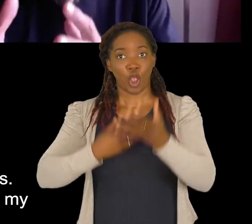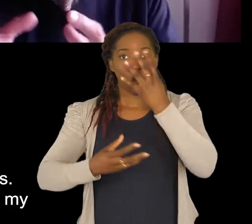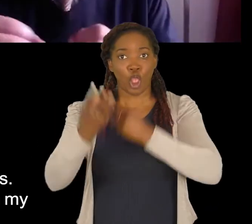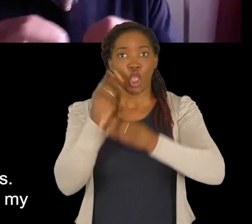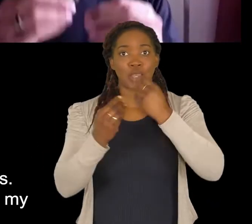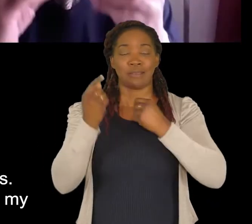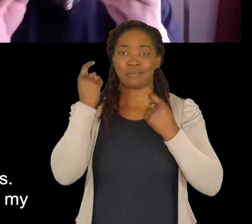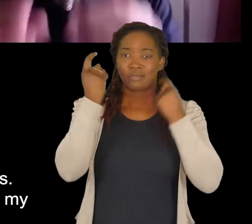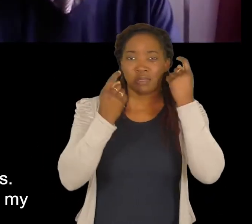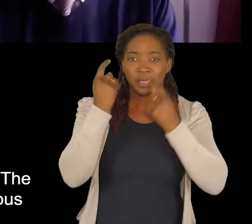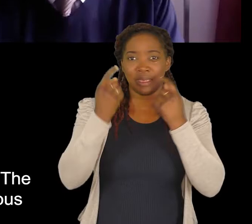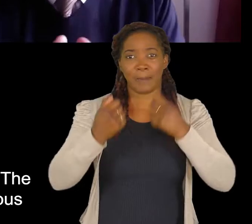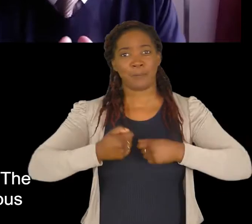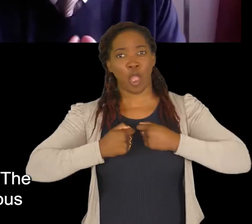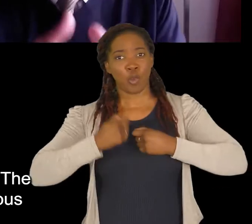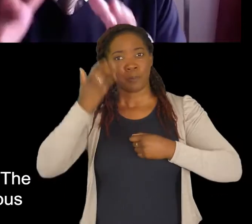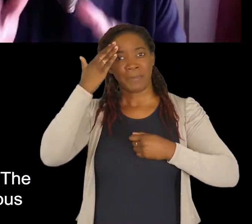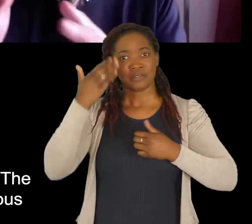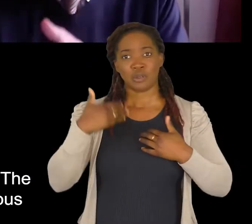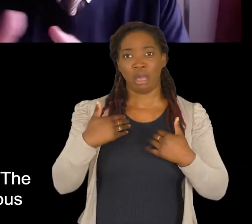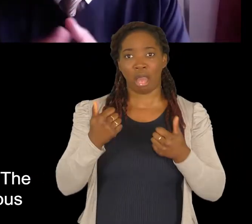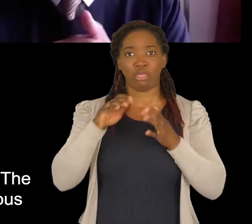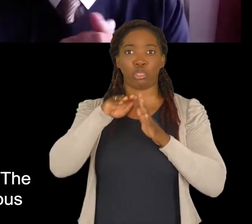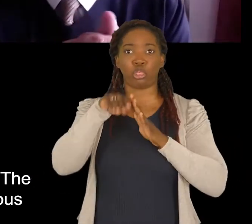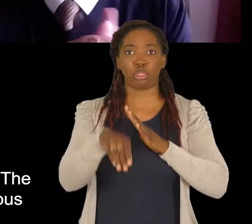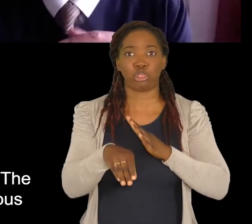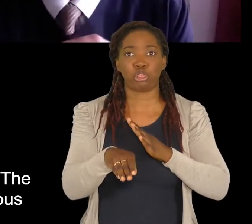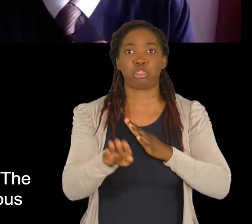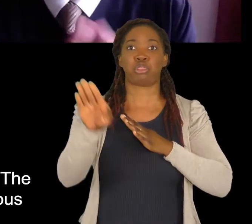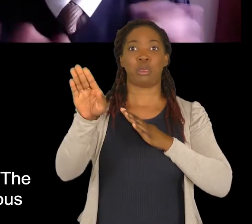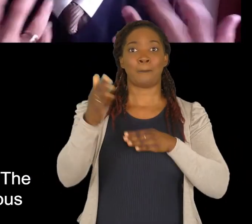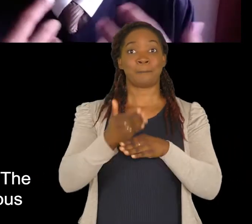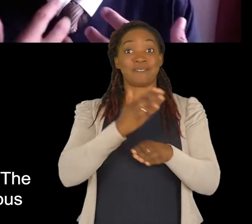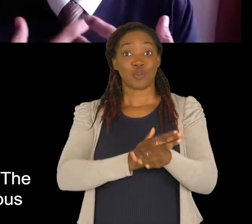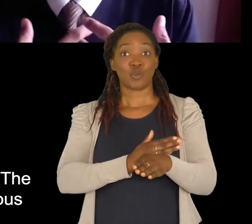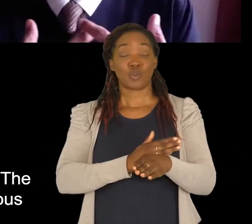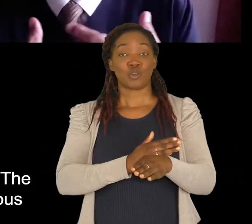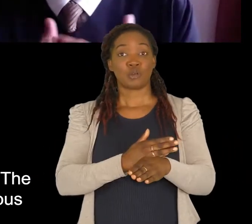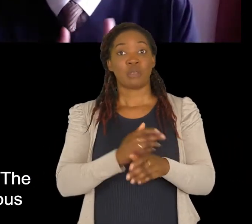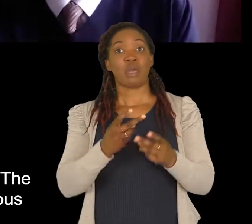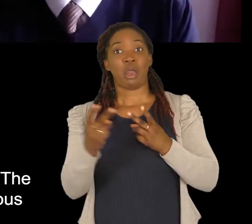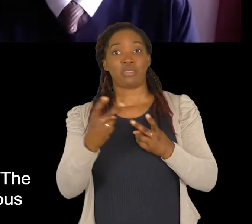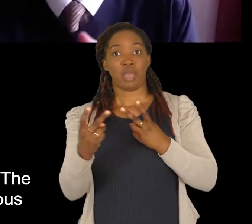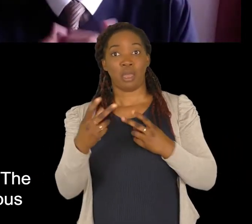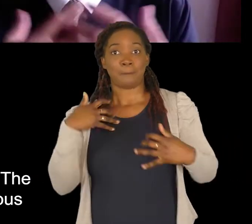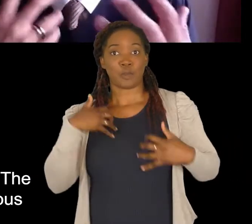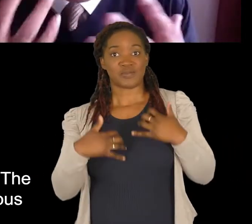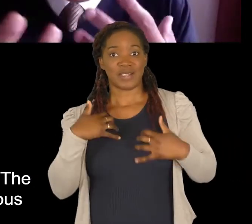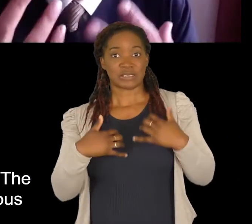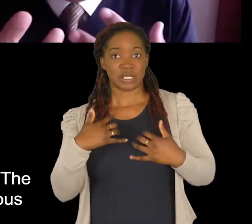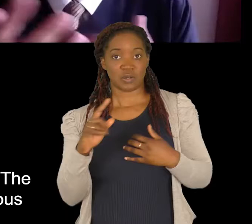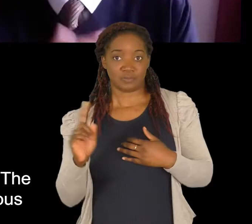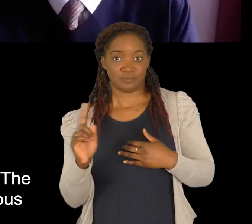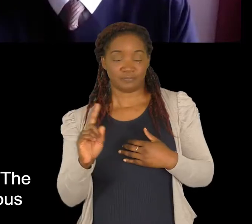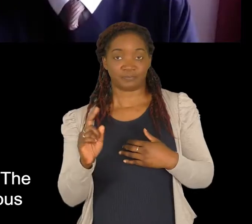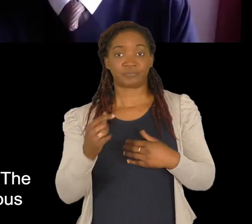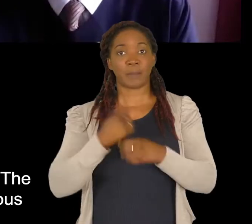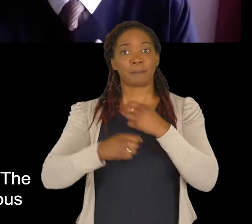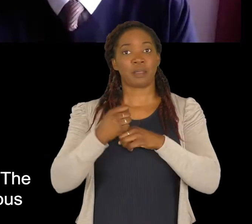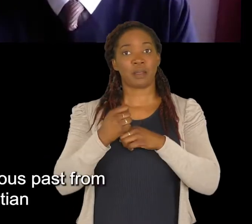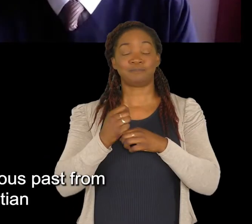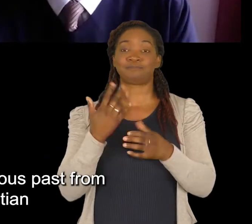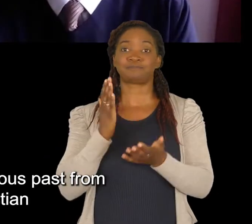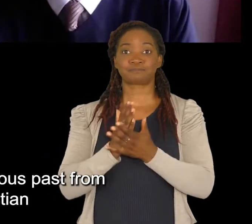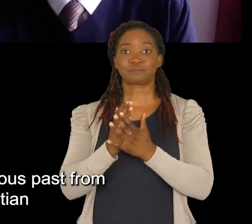was thinking and I was dealing with my own mental health before I got to that point. The other driver for me is I became